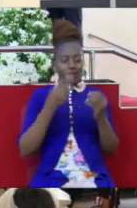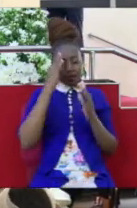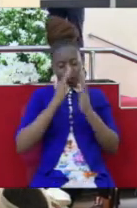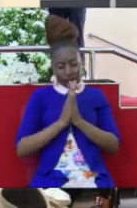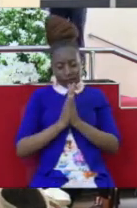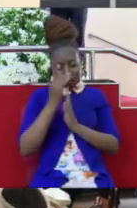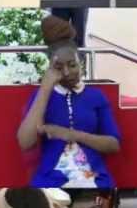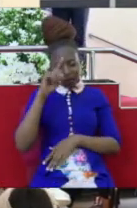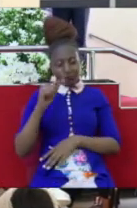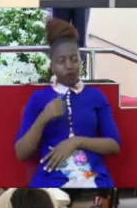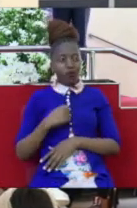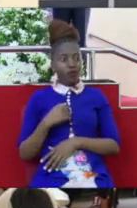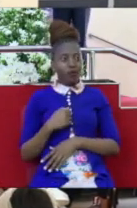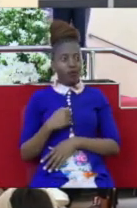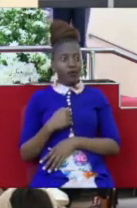Was it that night?